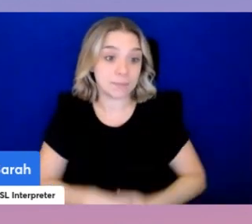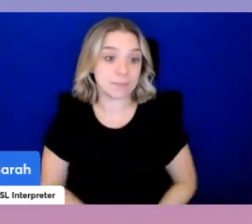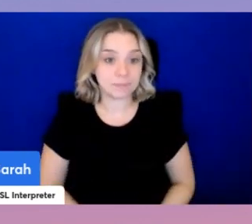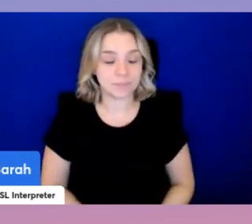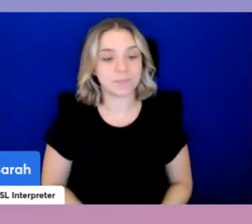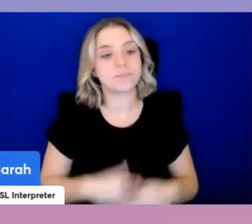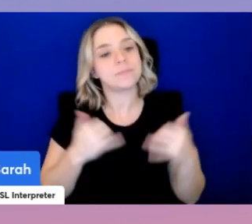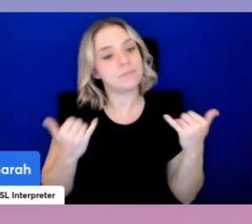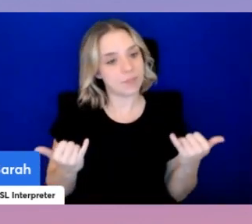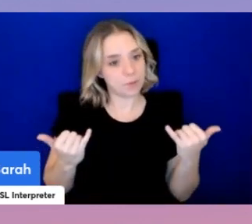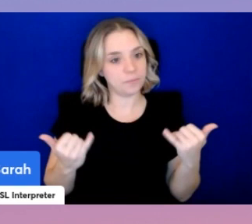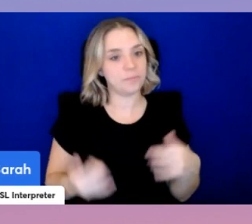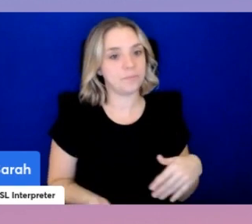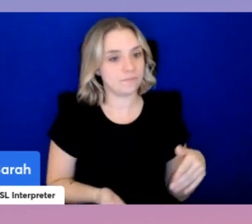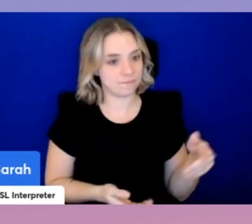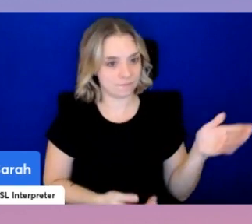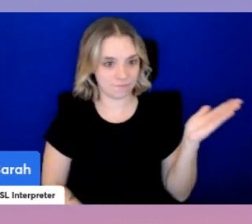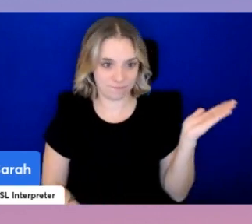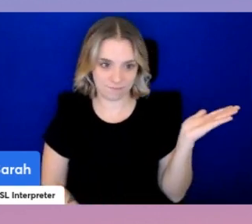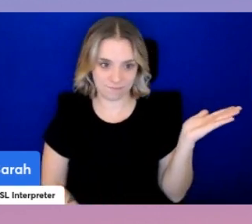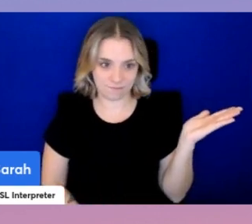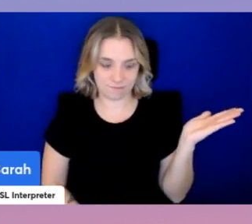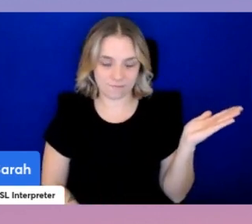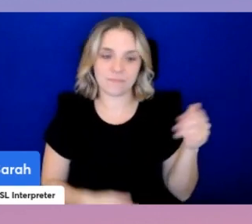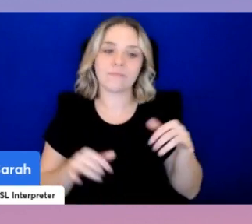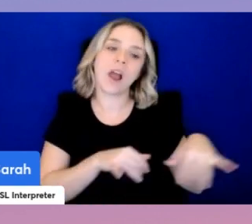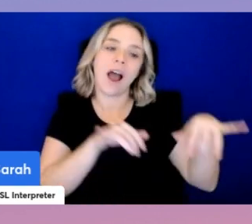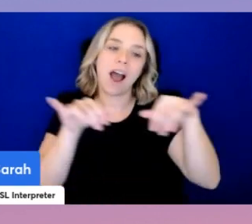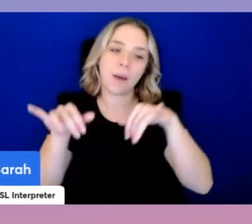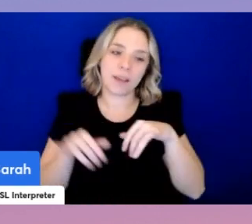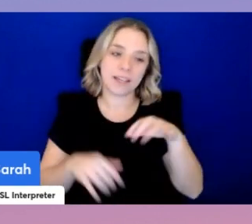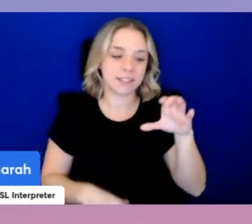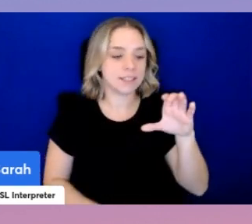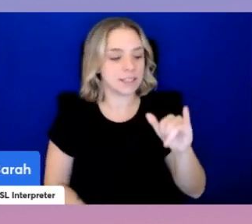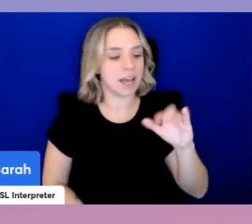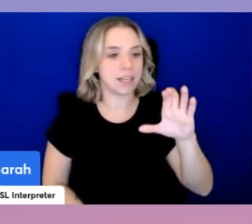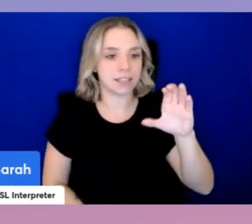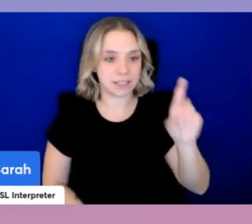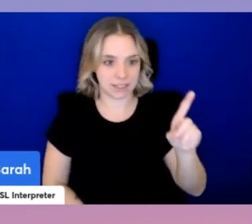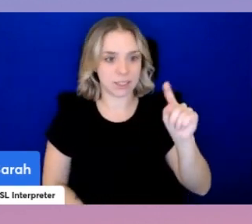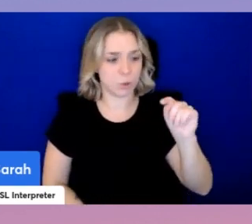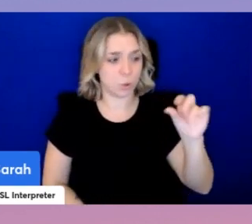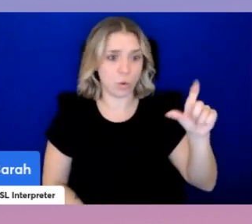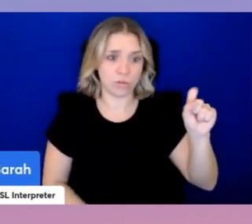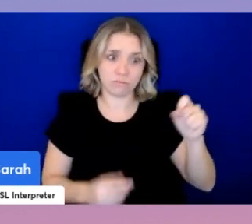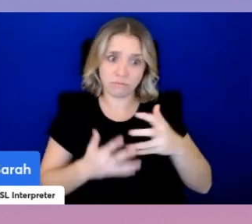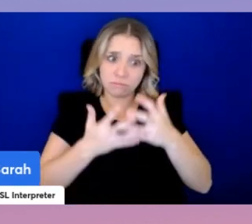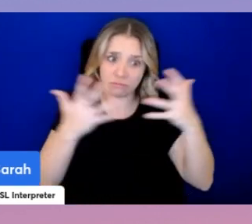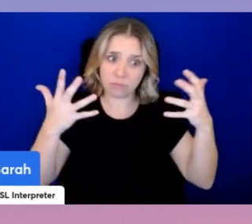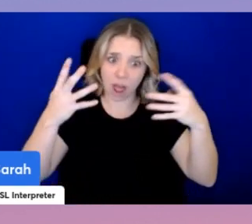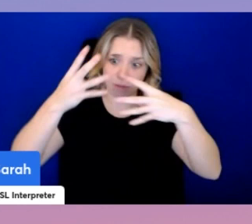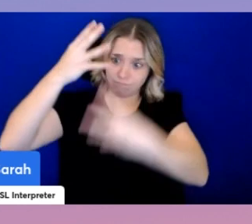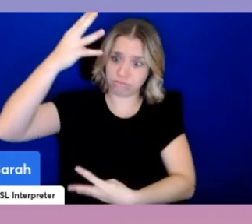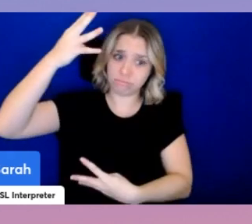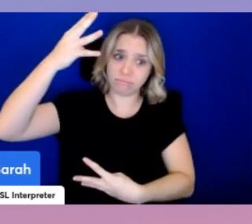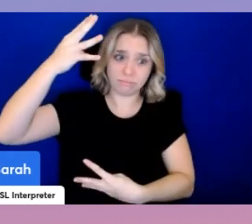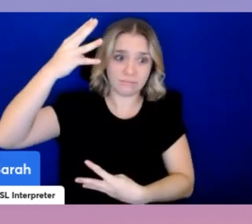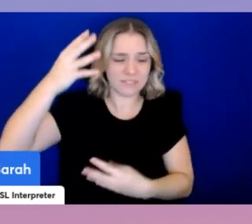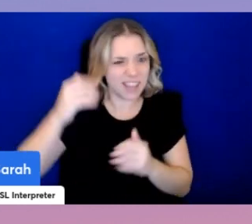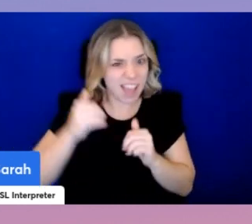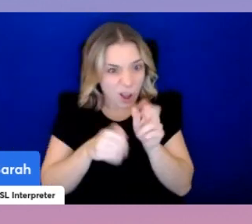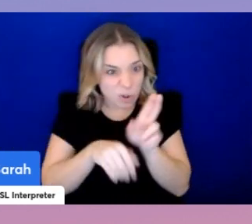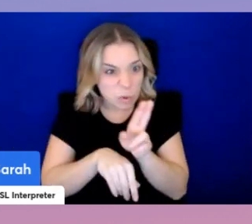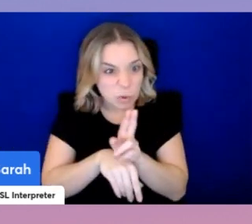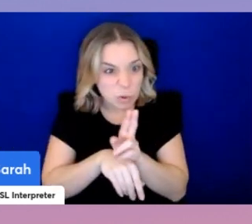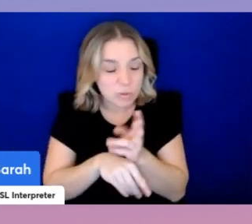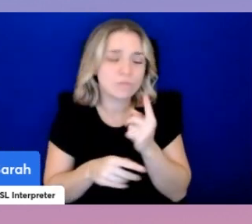Now, here is the common CI/CD tools, and it is pretty a lot. And how to use it, it's just